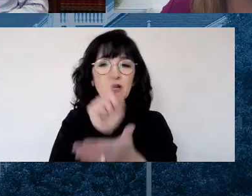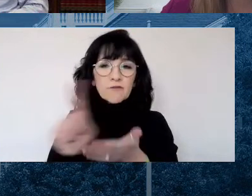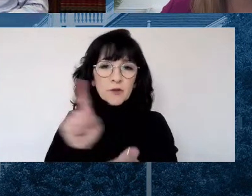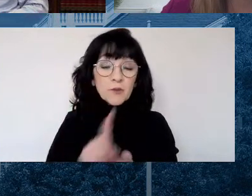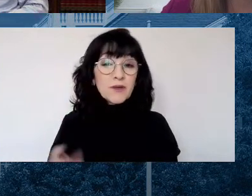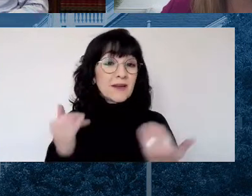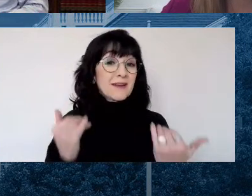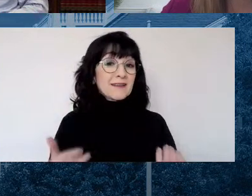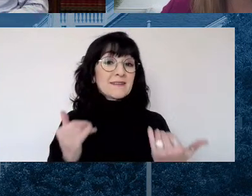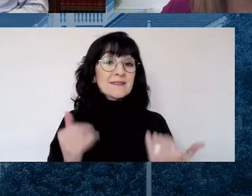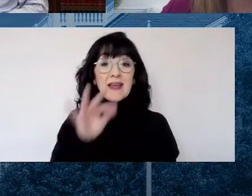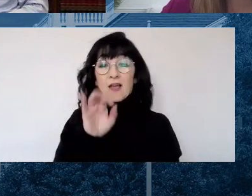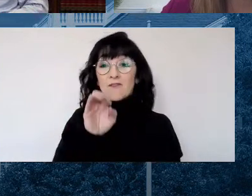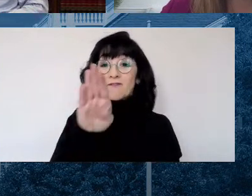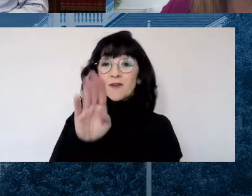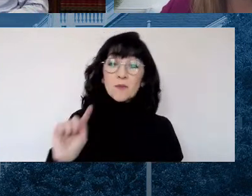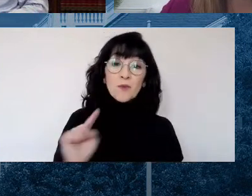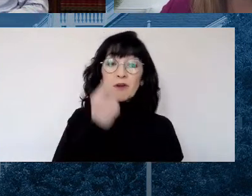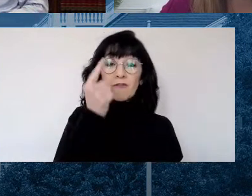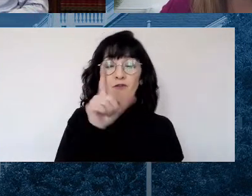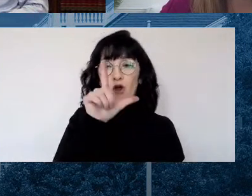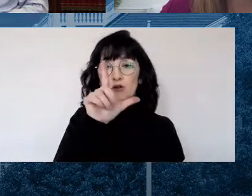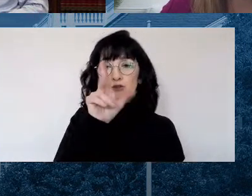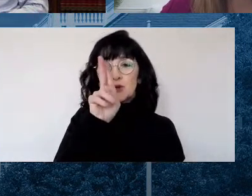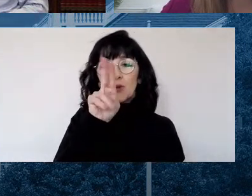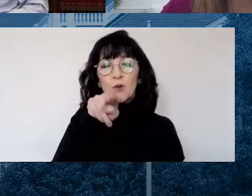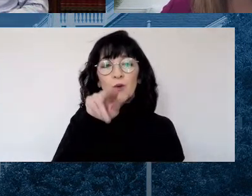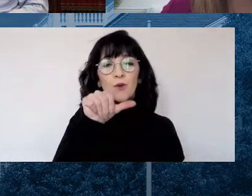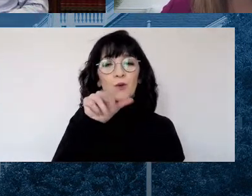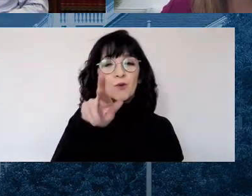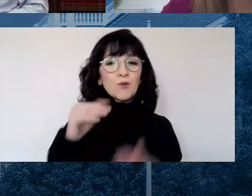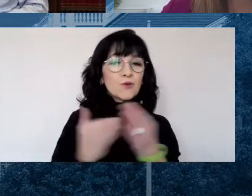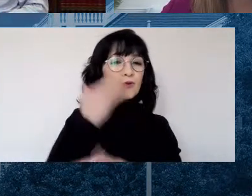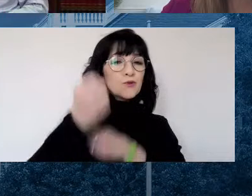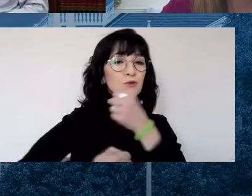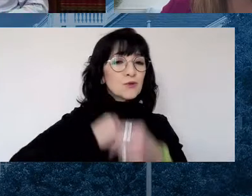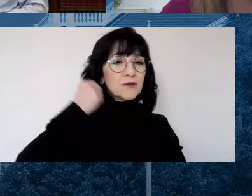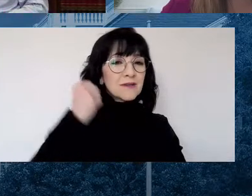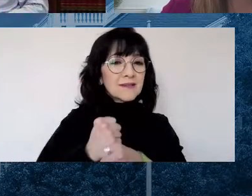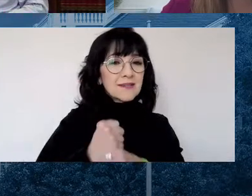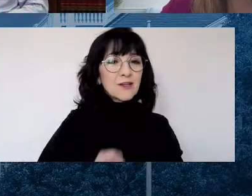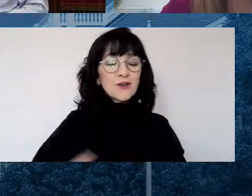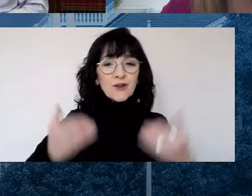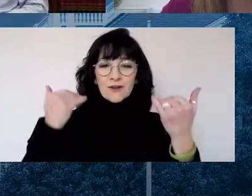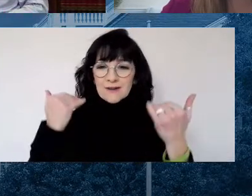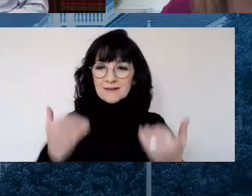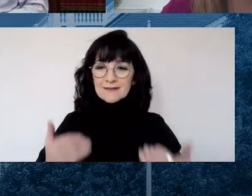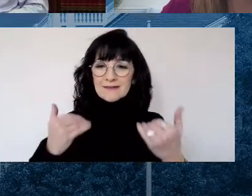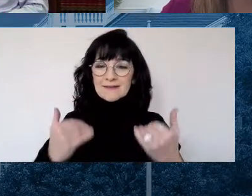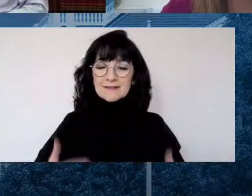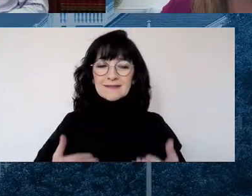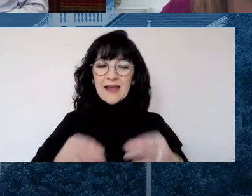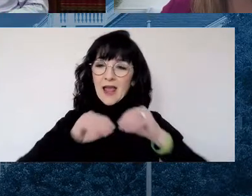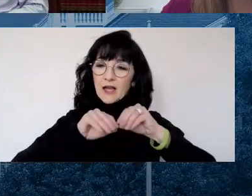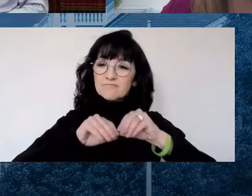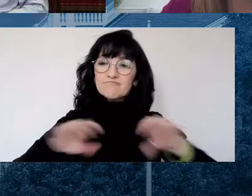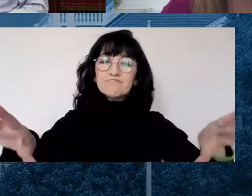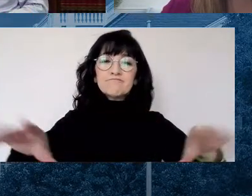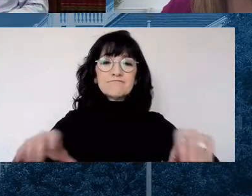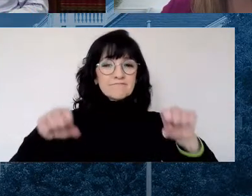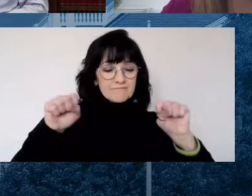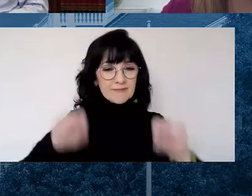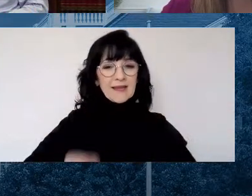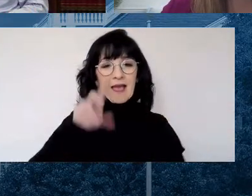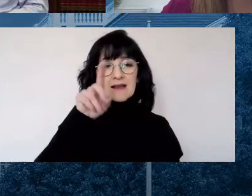Year. It's also the start of the sale of surf fishing plates by DenRec.